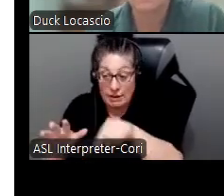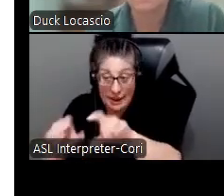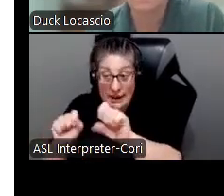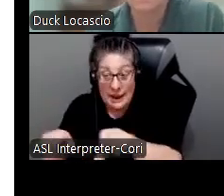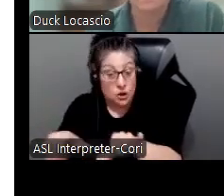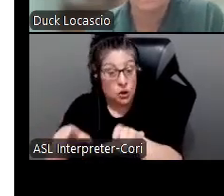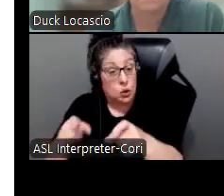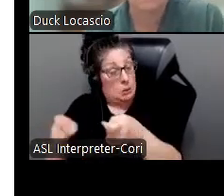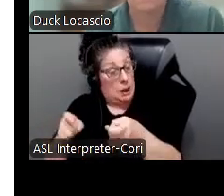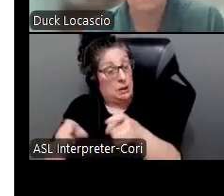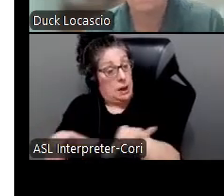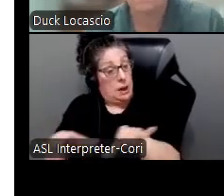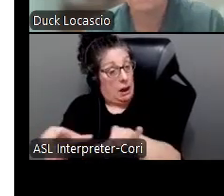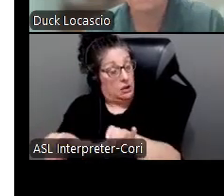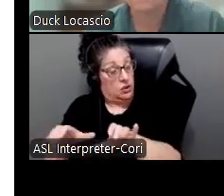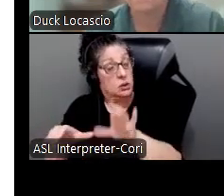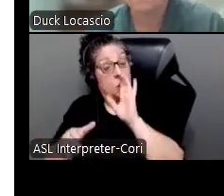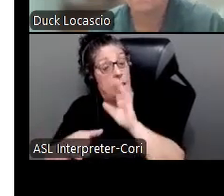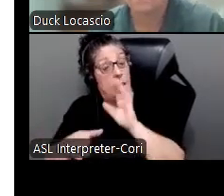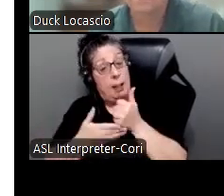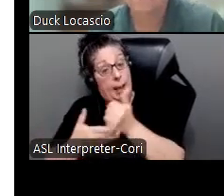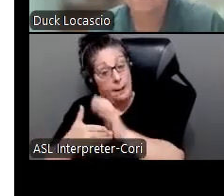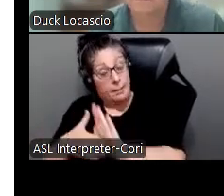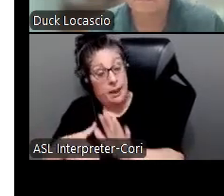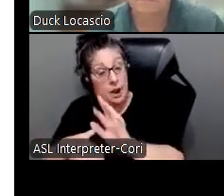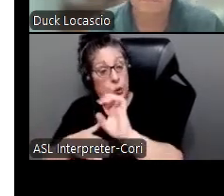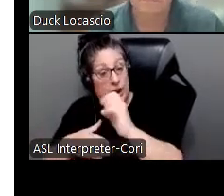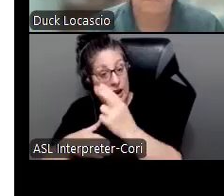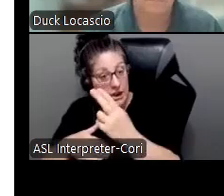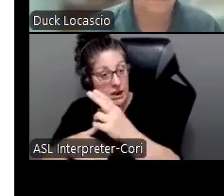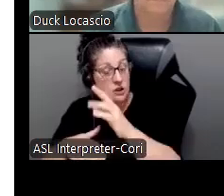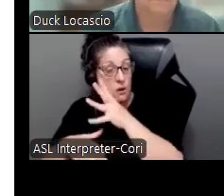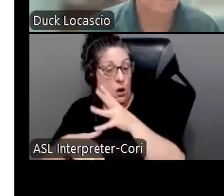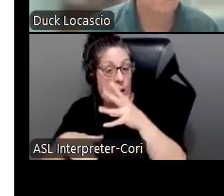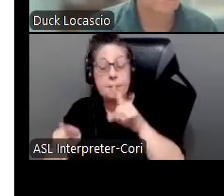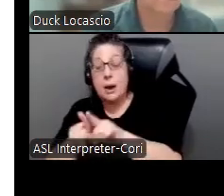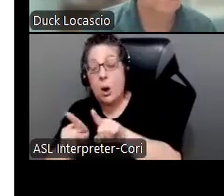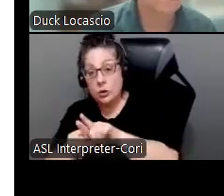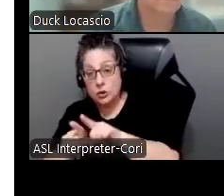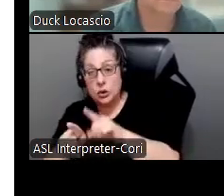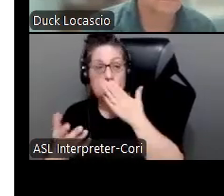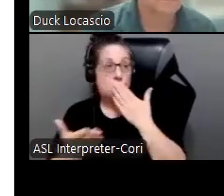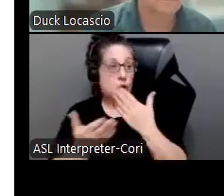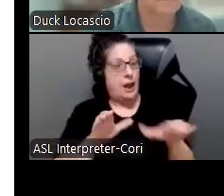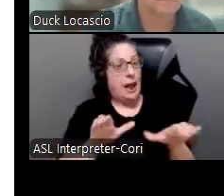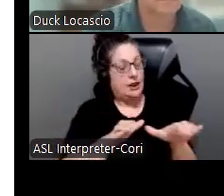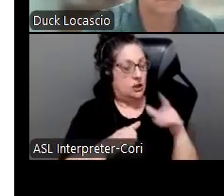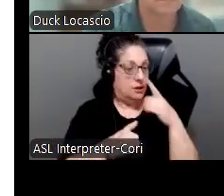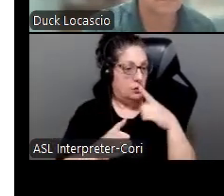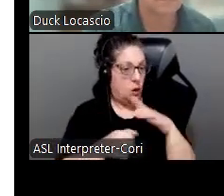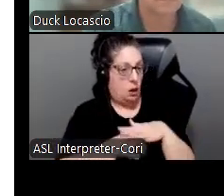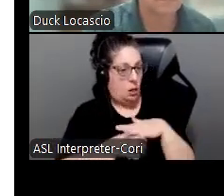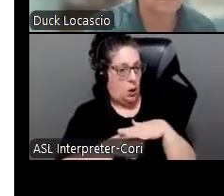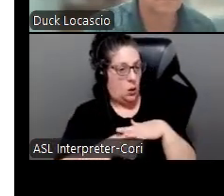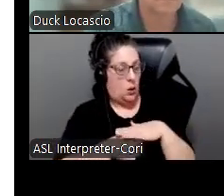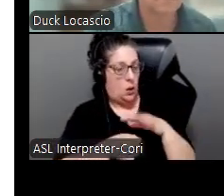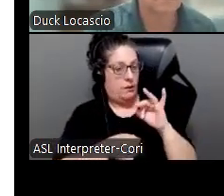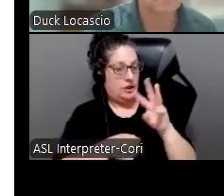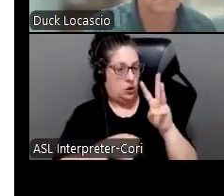a management action that benefited their ranch or farm, but was also a good action for the local fish and